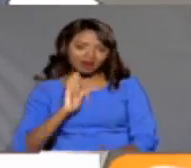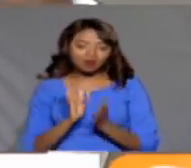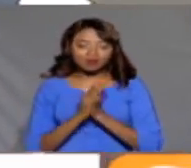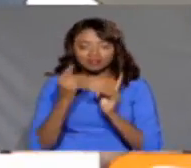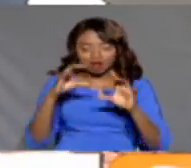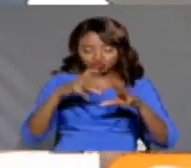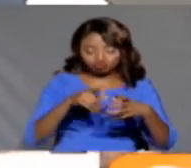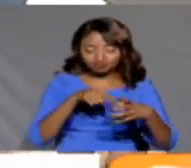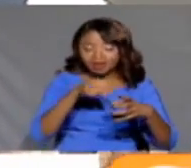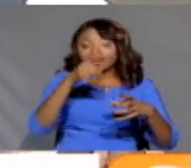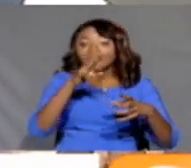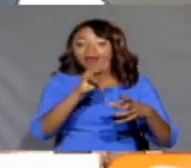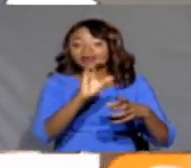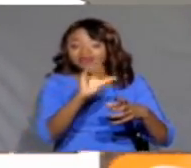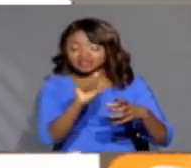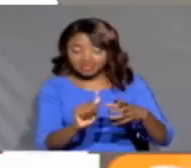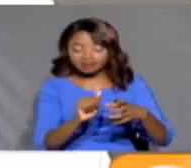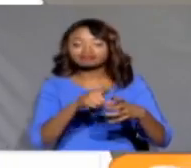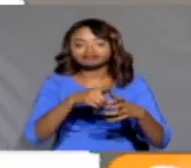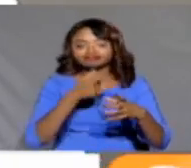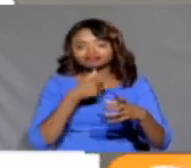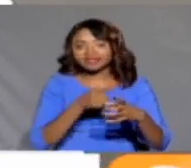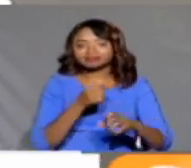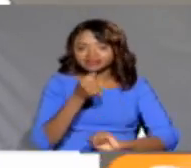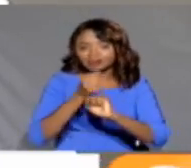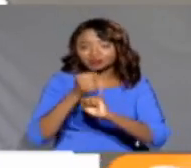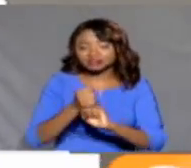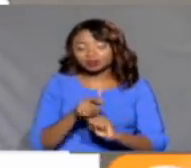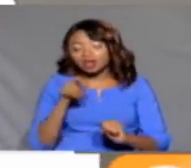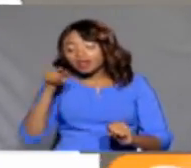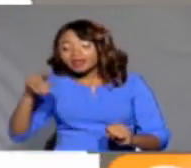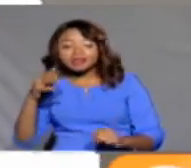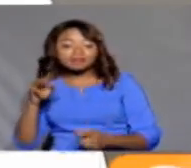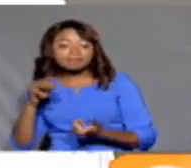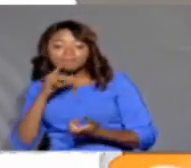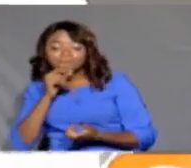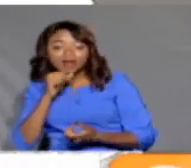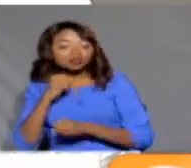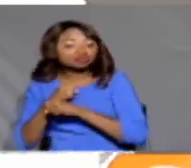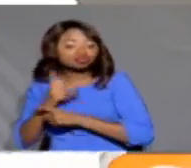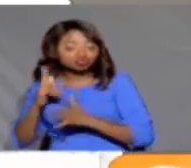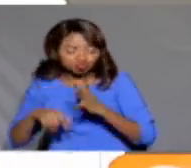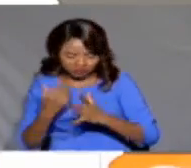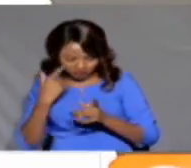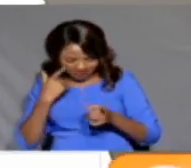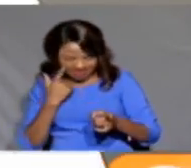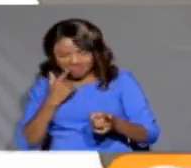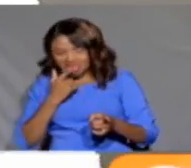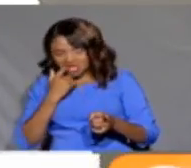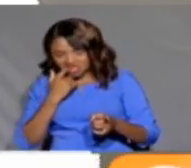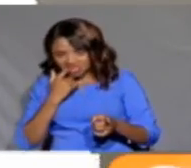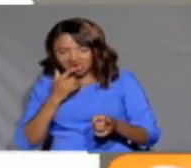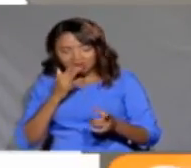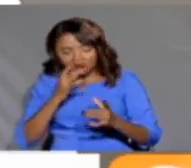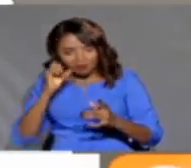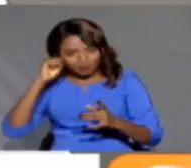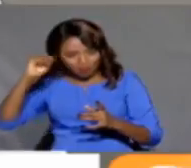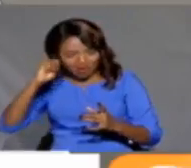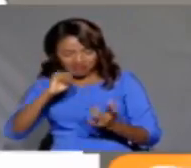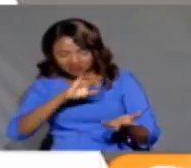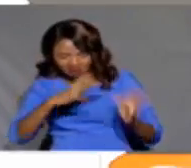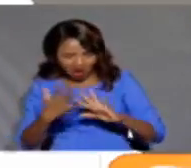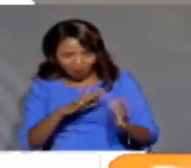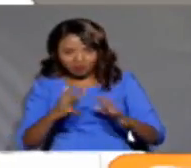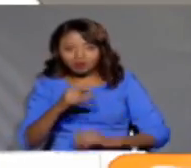MCAs. The vote had been lost. He needed to have worked on the political side of things because this is a political